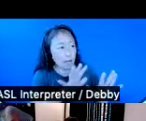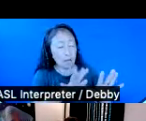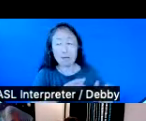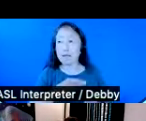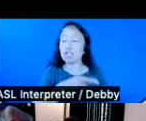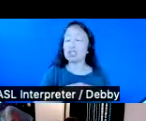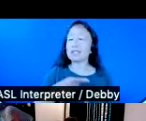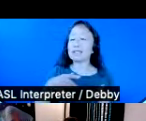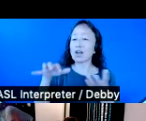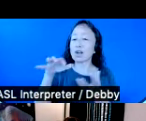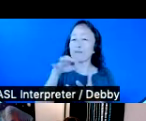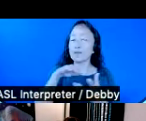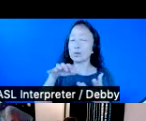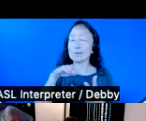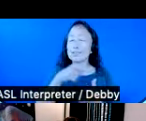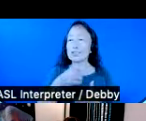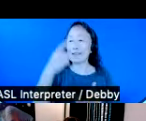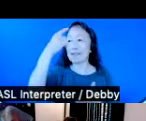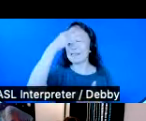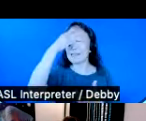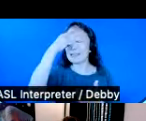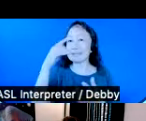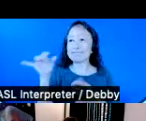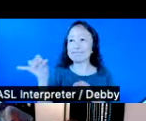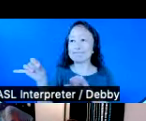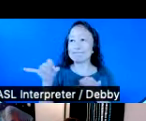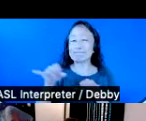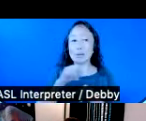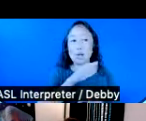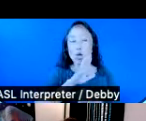with her promiscuity.